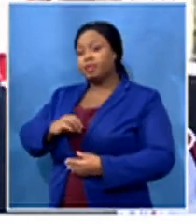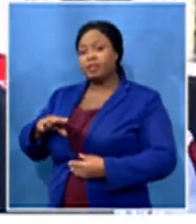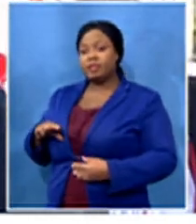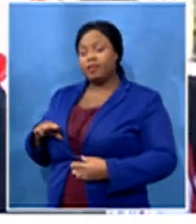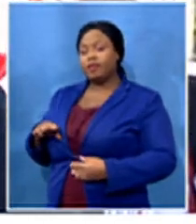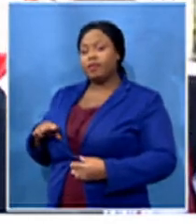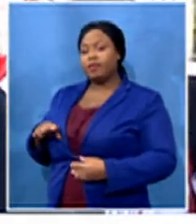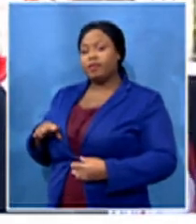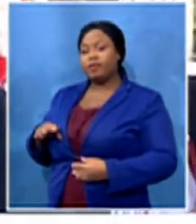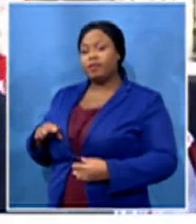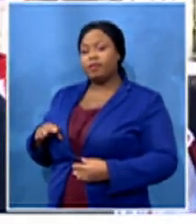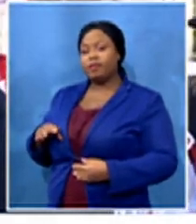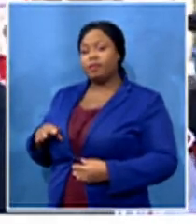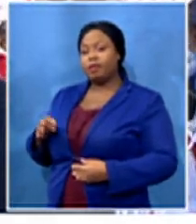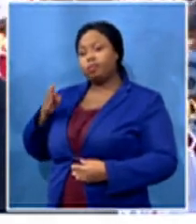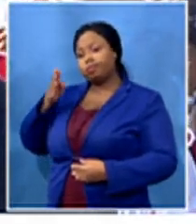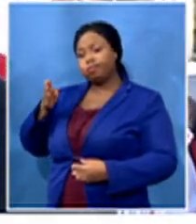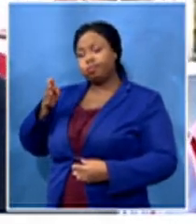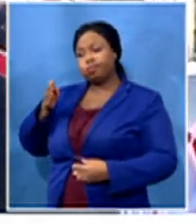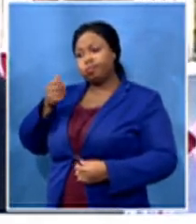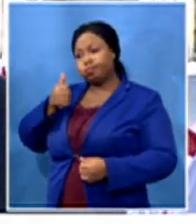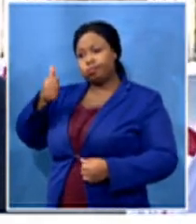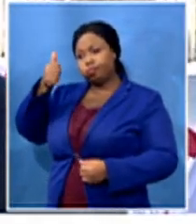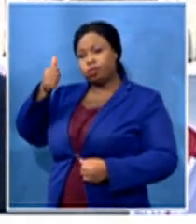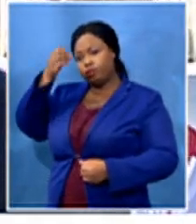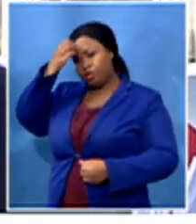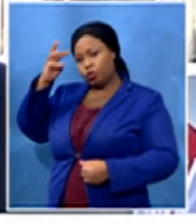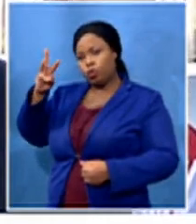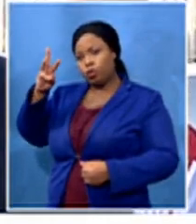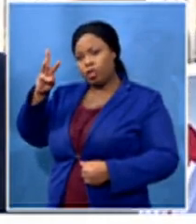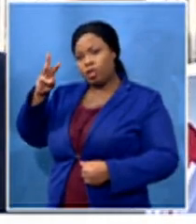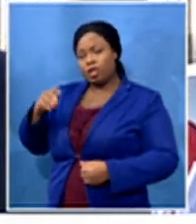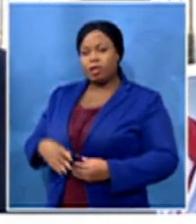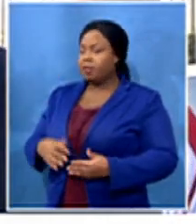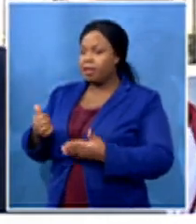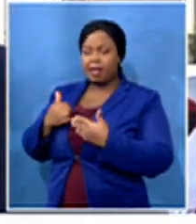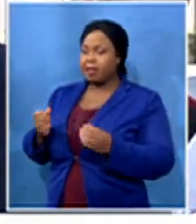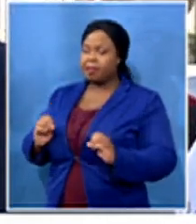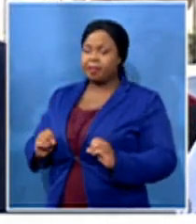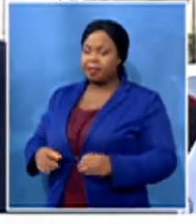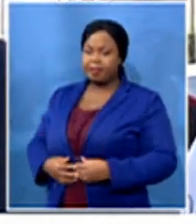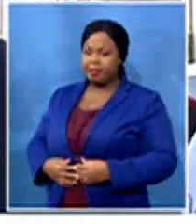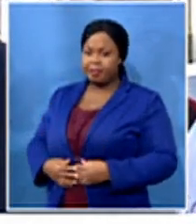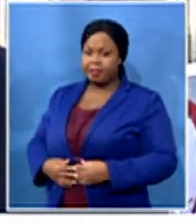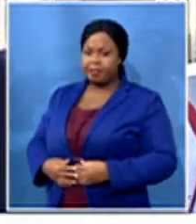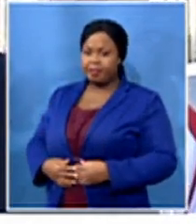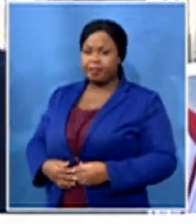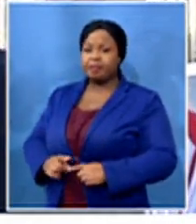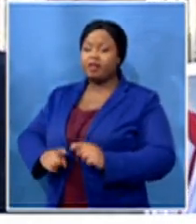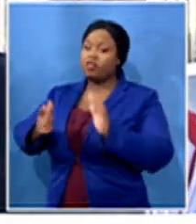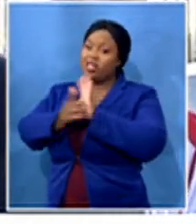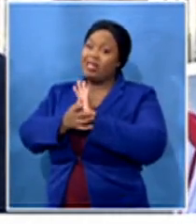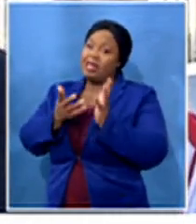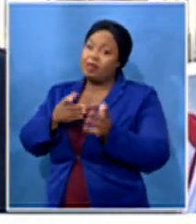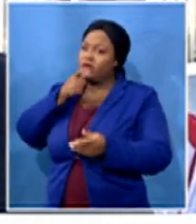to the authorities in Pretoria. We didn't receive any help. In terms of the legalities, I